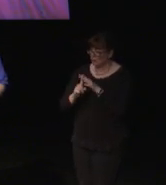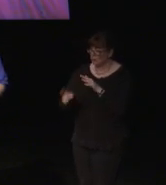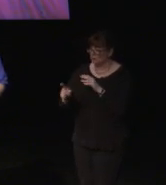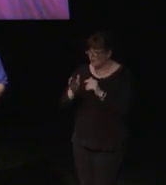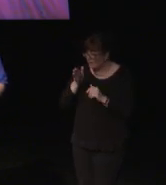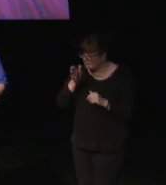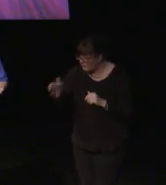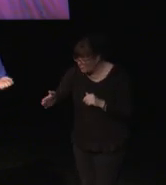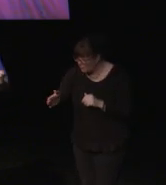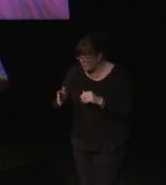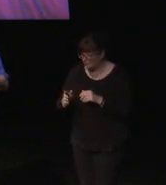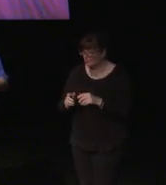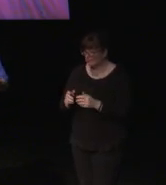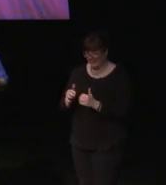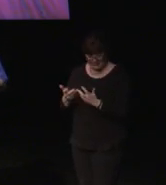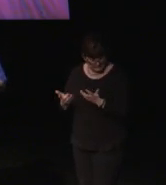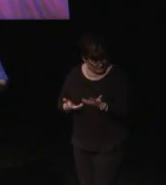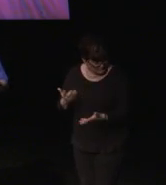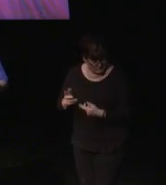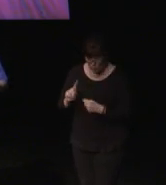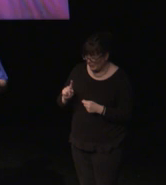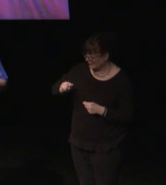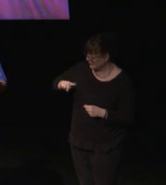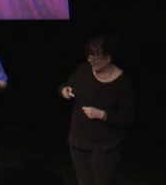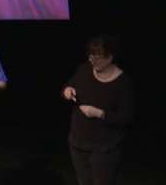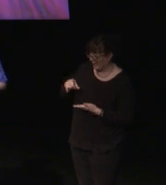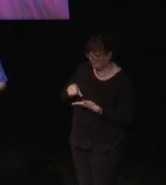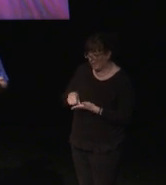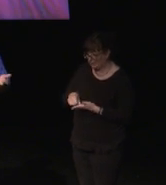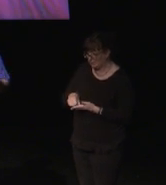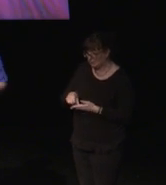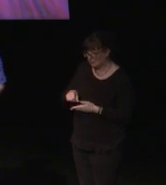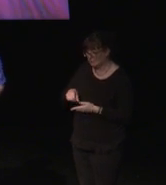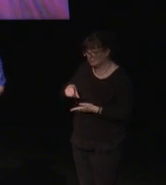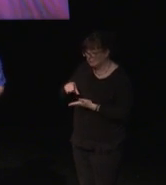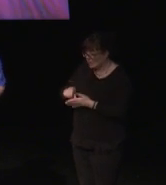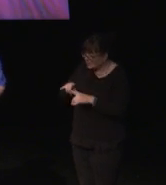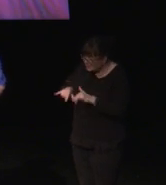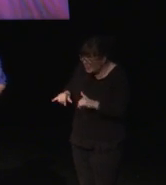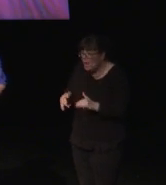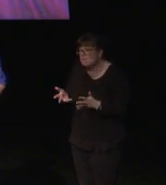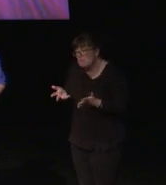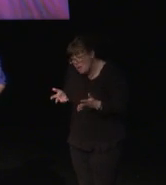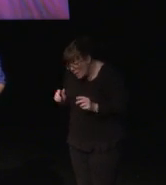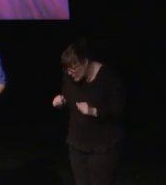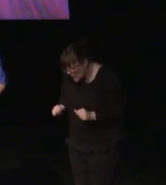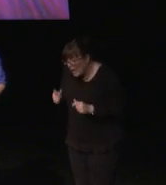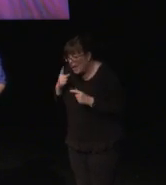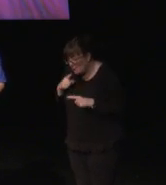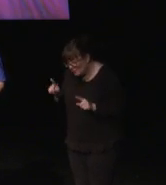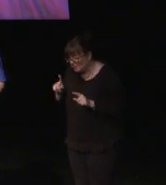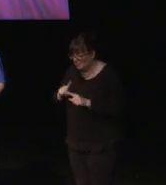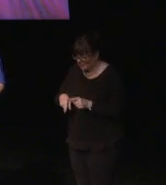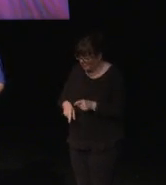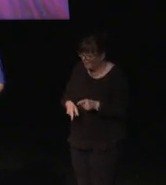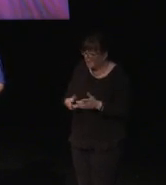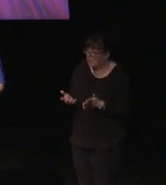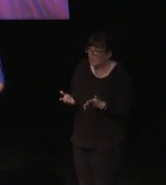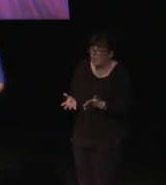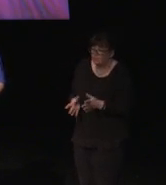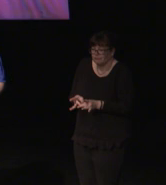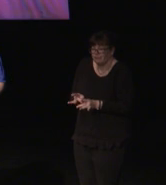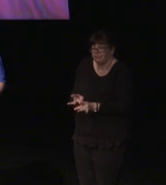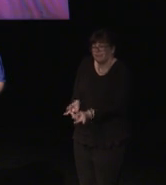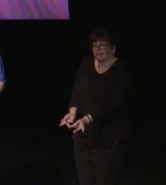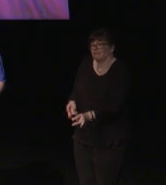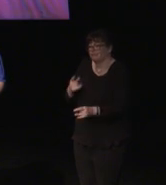have to, like, either figure out a way to have two buttons press at the same time, which can be done. But, you know, this just makes it so